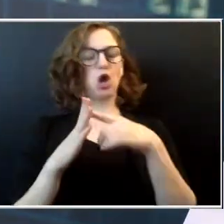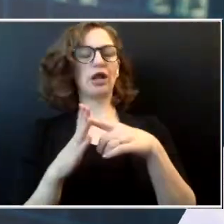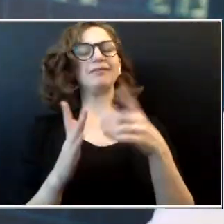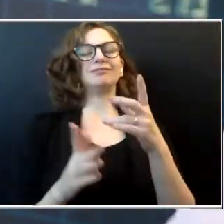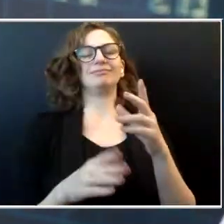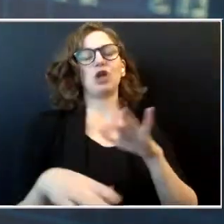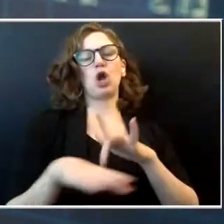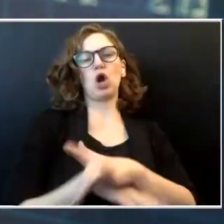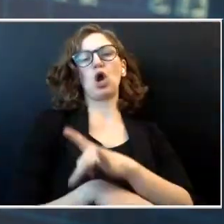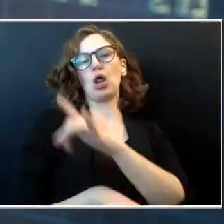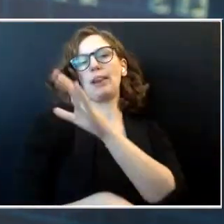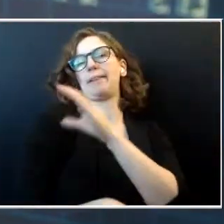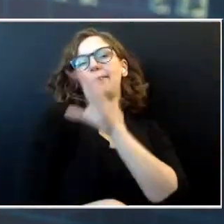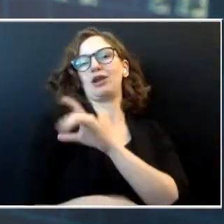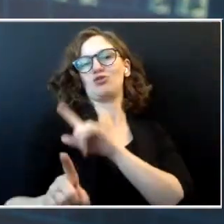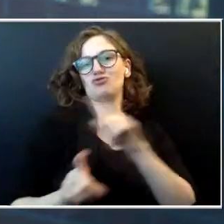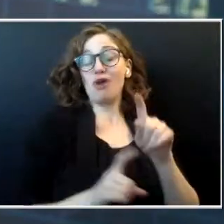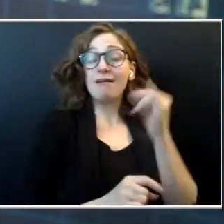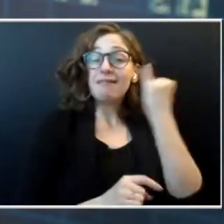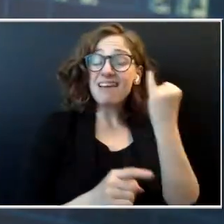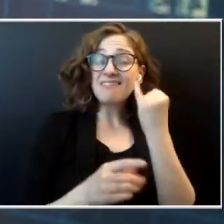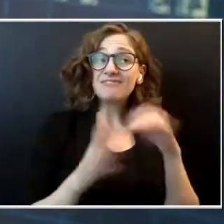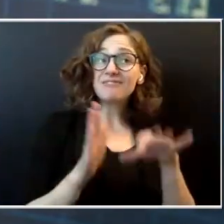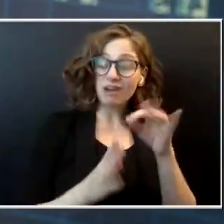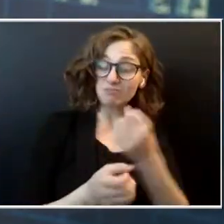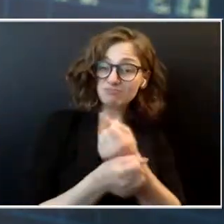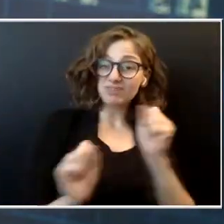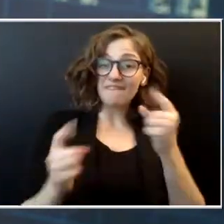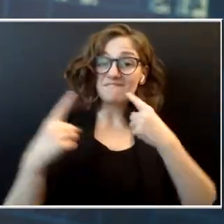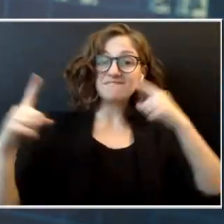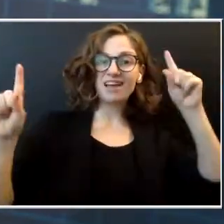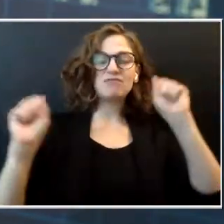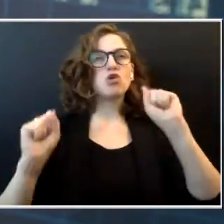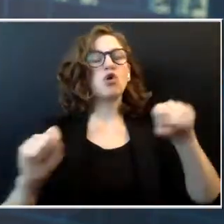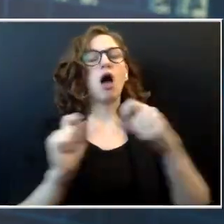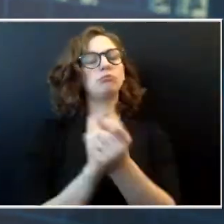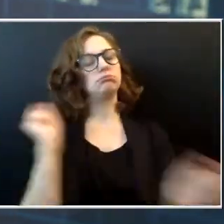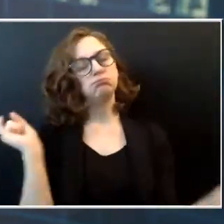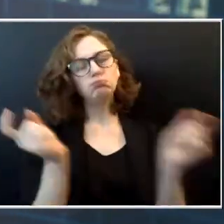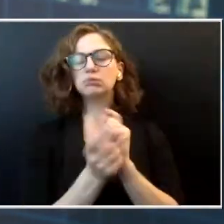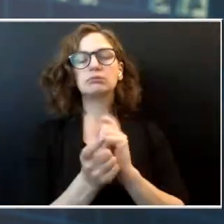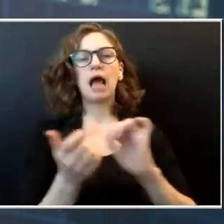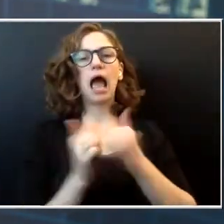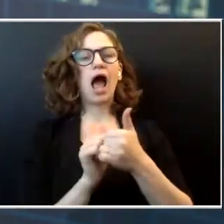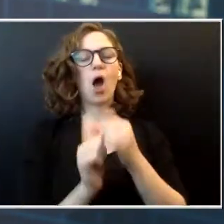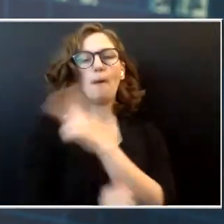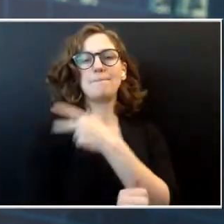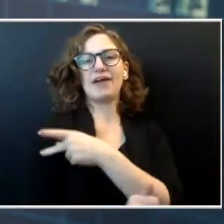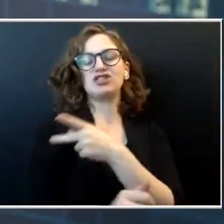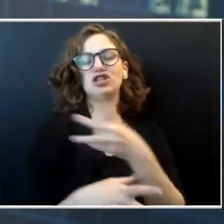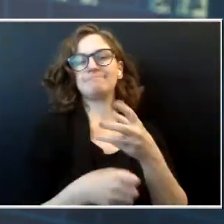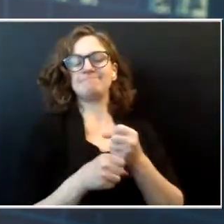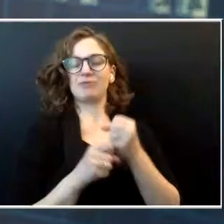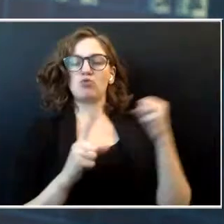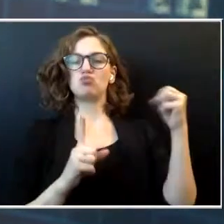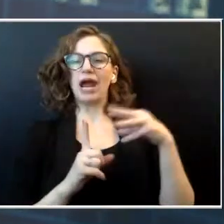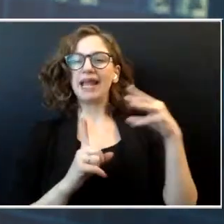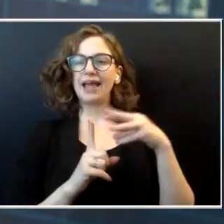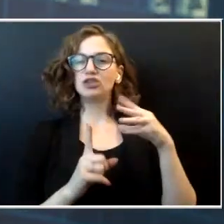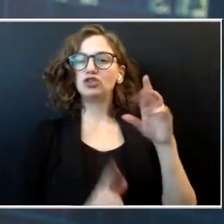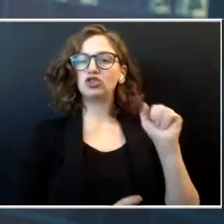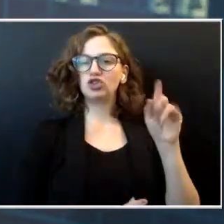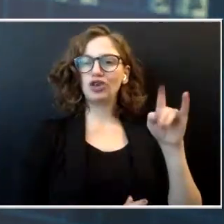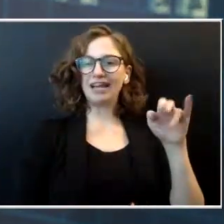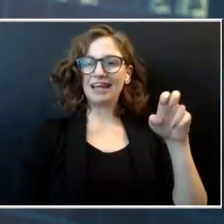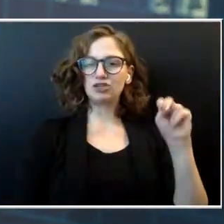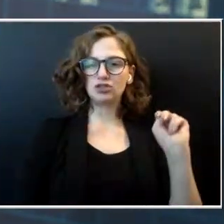effective, it could transform how patients receive radiation. It starts with an exciting question. What if 6 weeks of